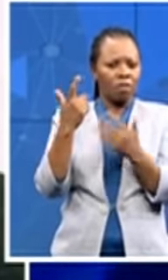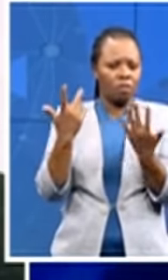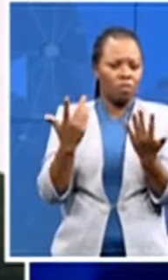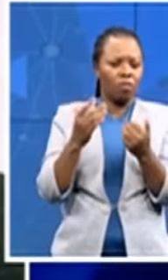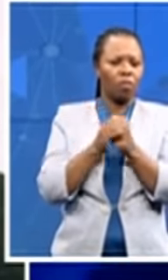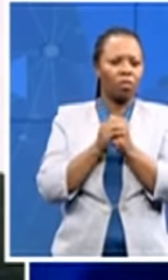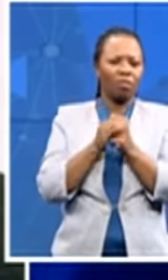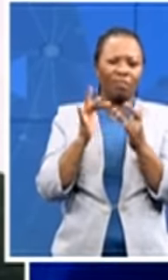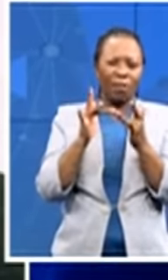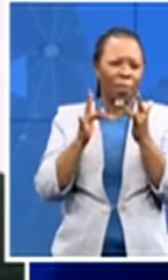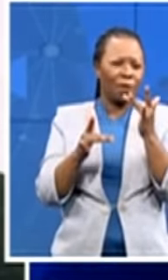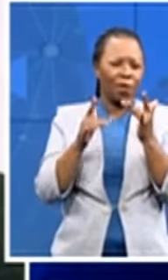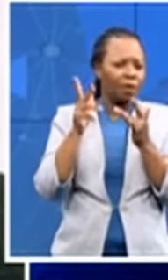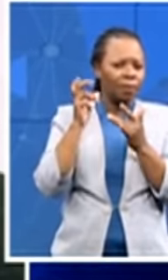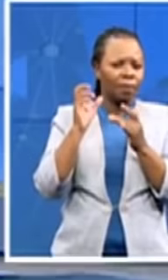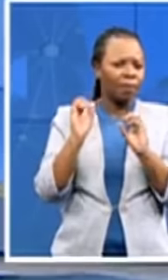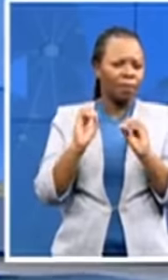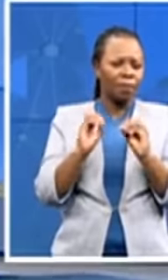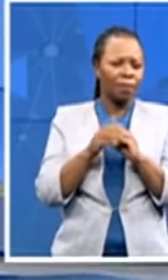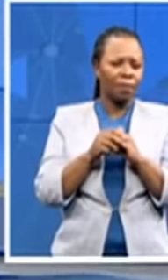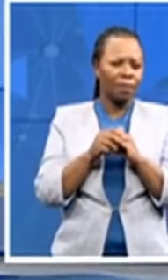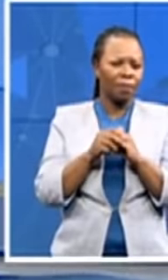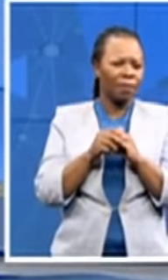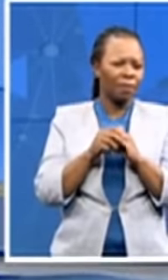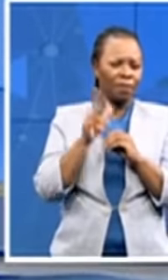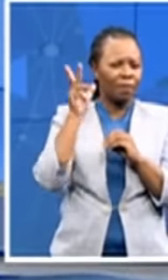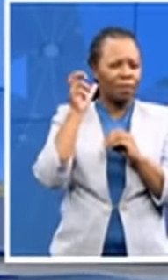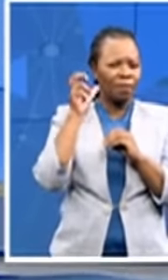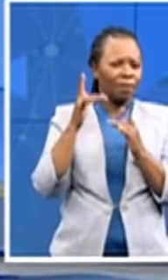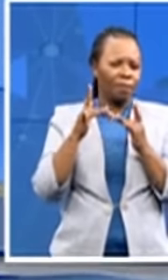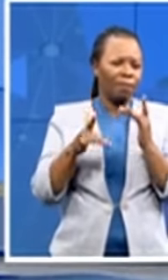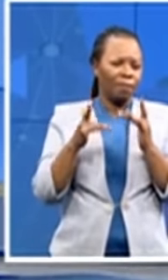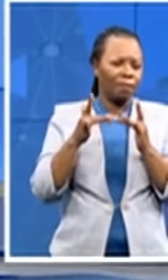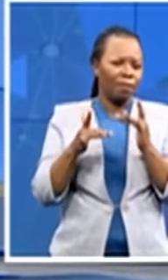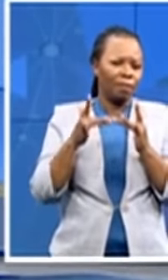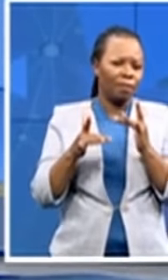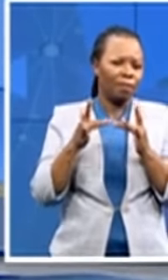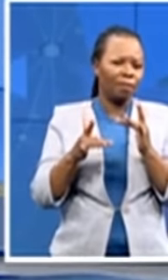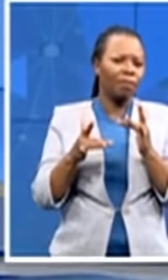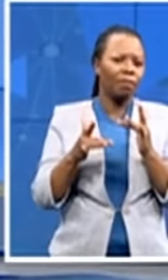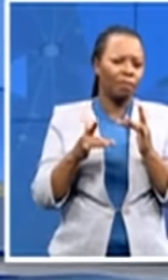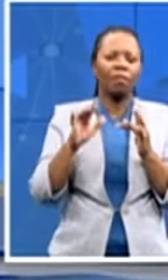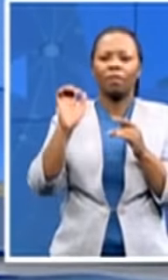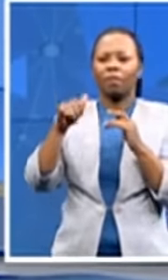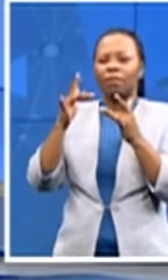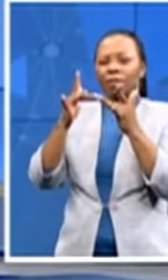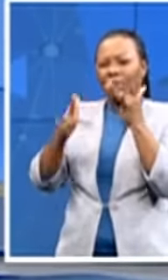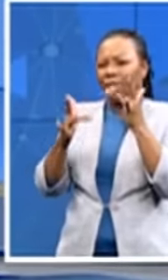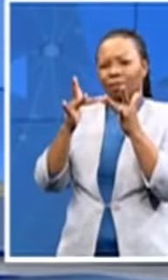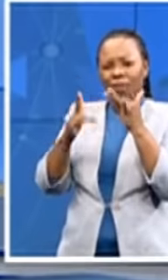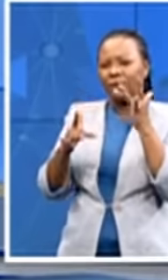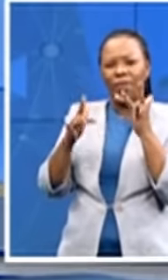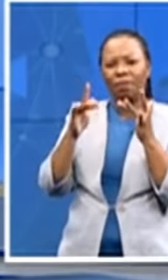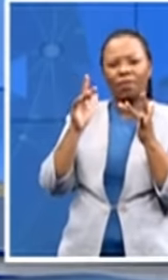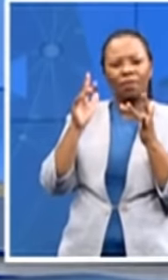of Professor, we're losing you a bit. So the line is not too good, but I want to get absolute clarity on what